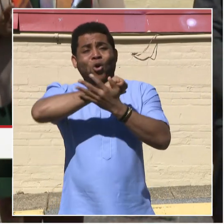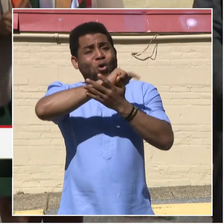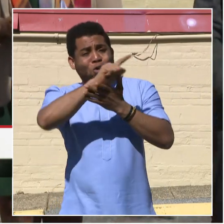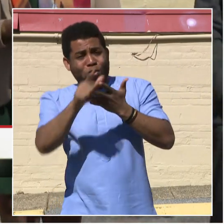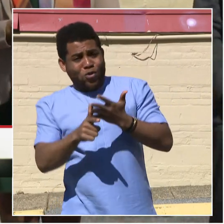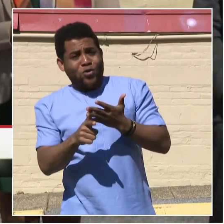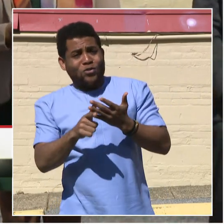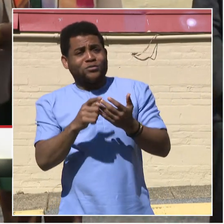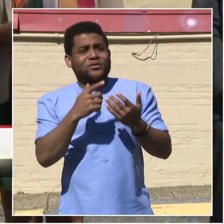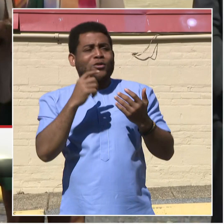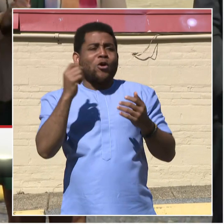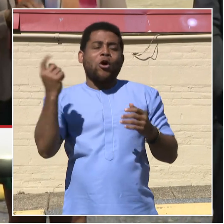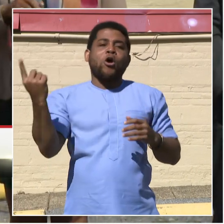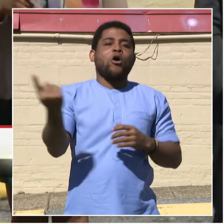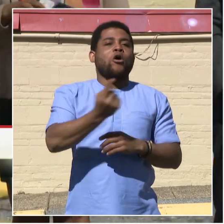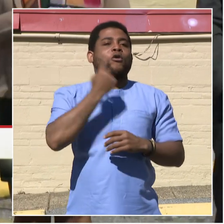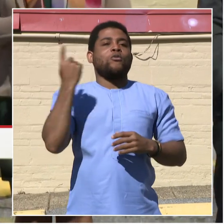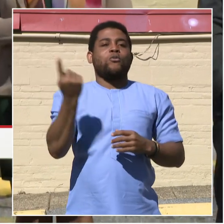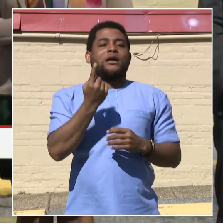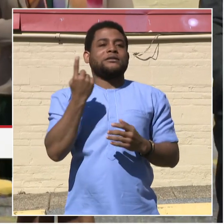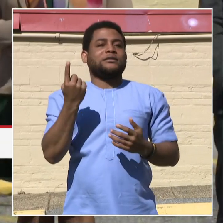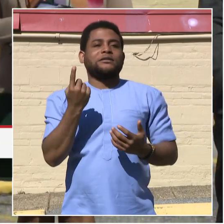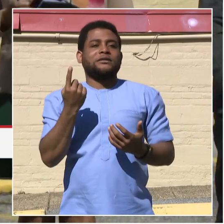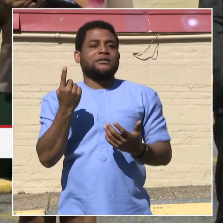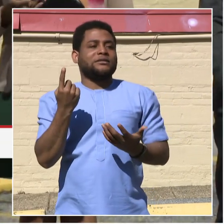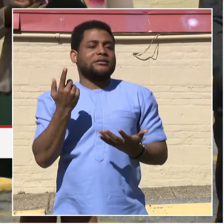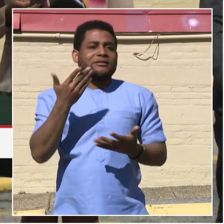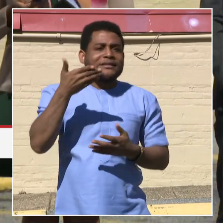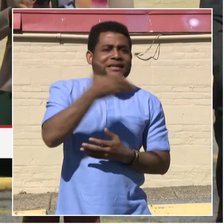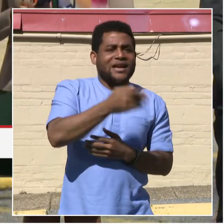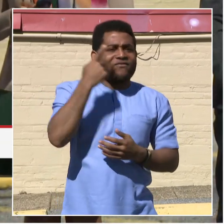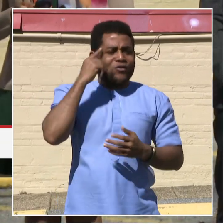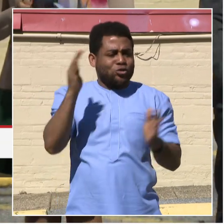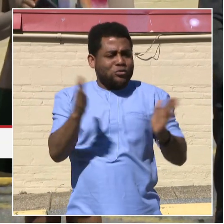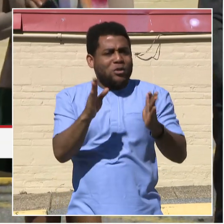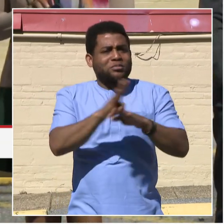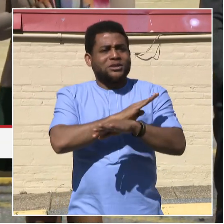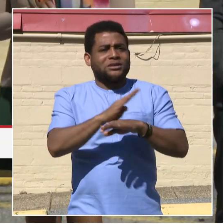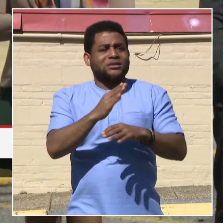for always being there for small businesses.